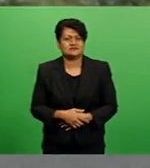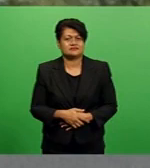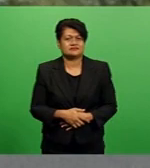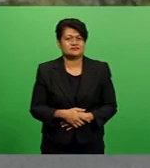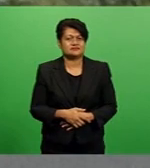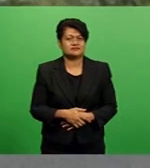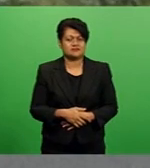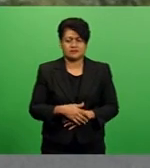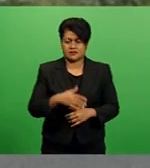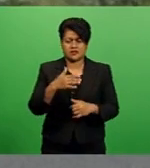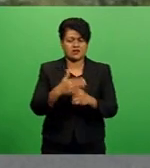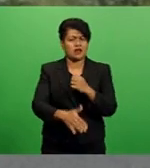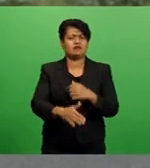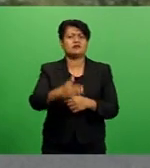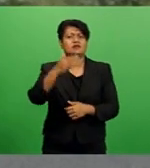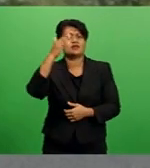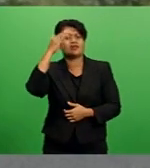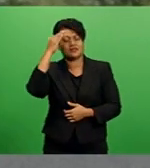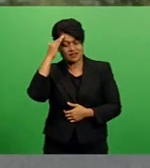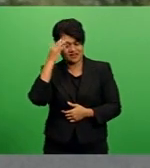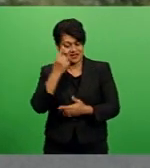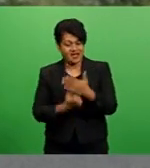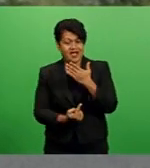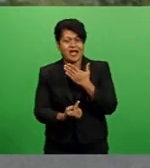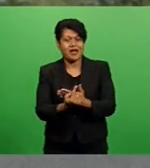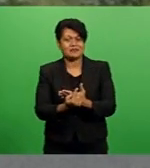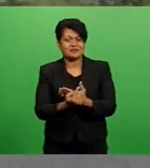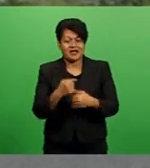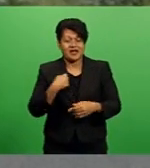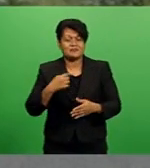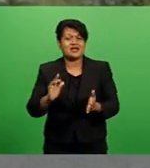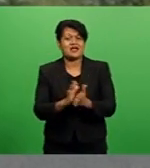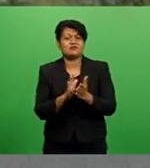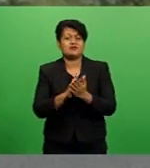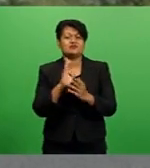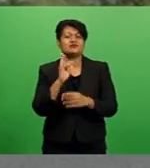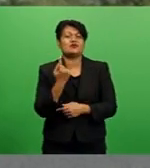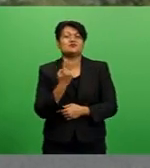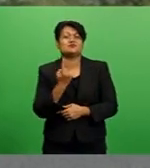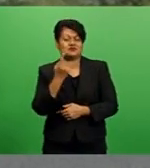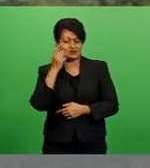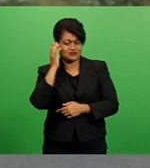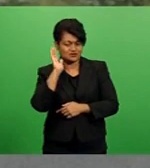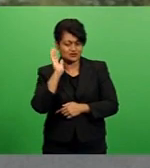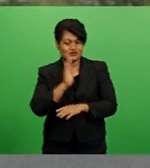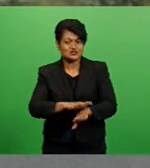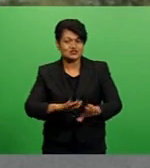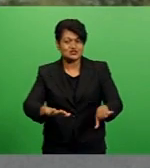I have never thought this would happen, but I'm happy especially for the school kids who before had to endure the thick